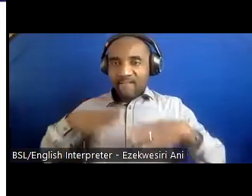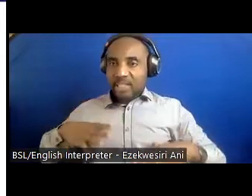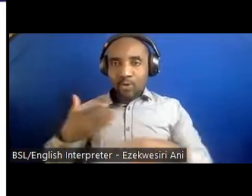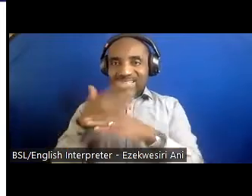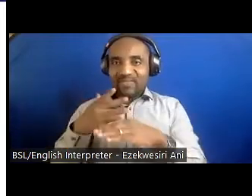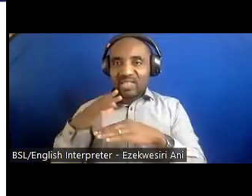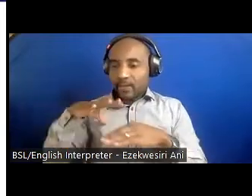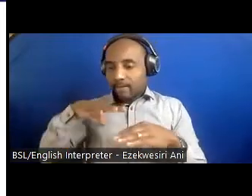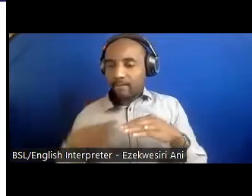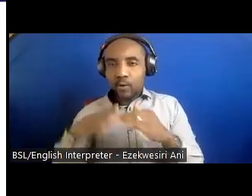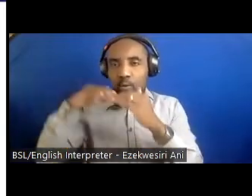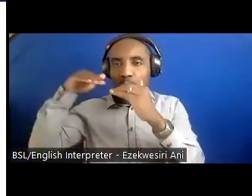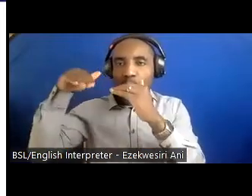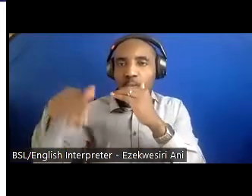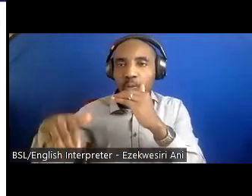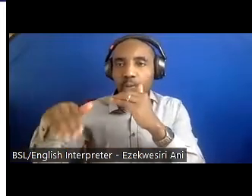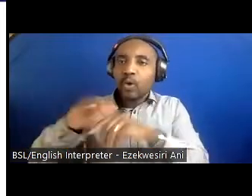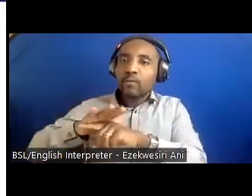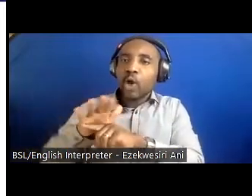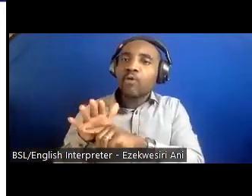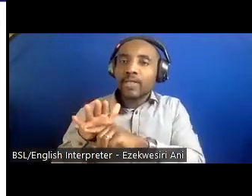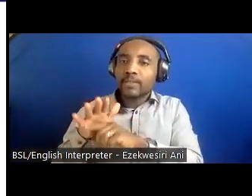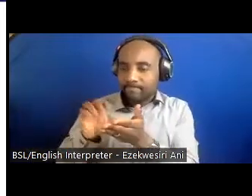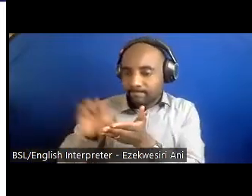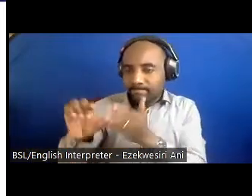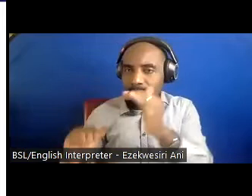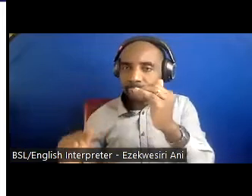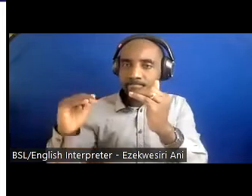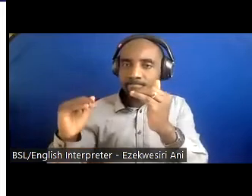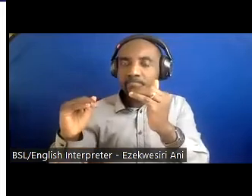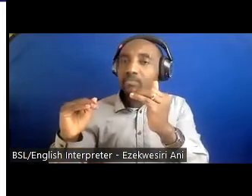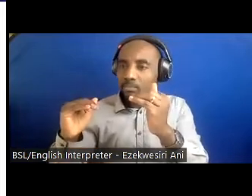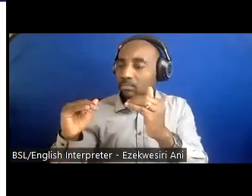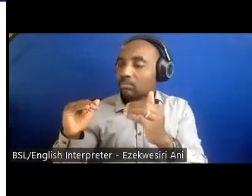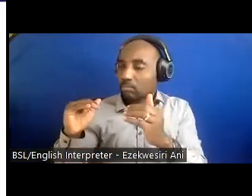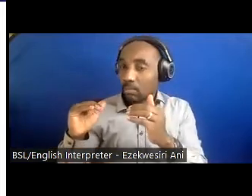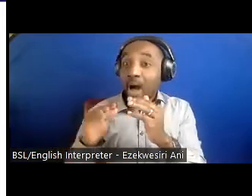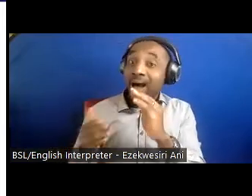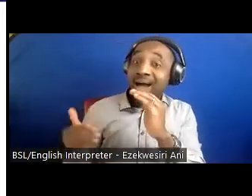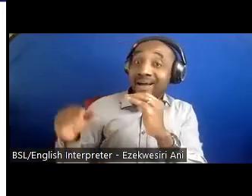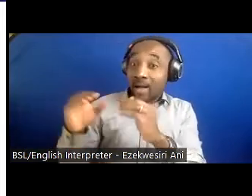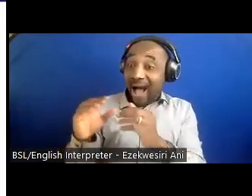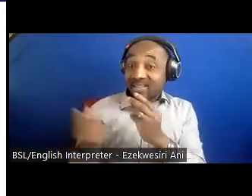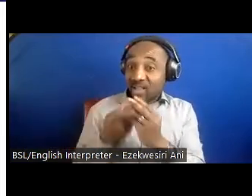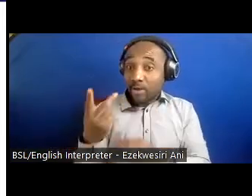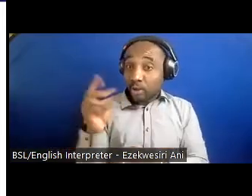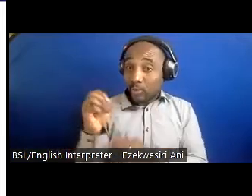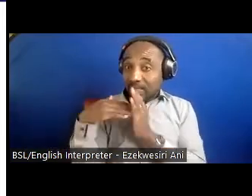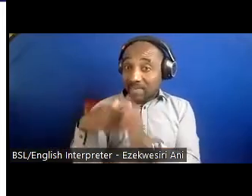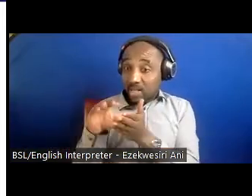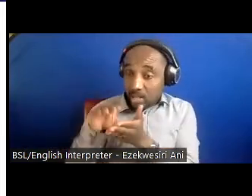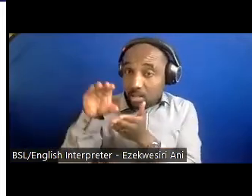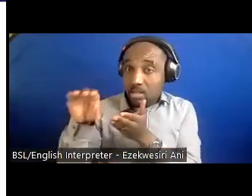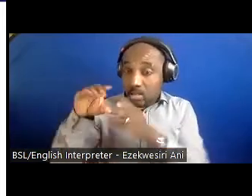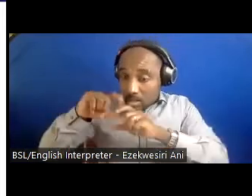impacted by the pandemic. And with the success of the fund, an additional £20 million has been allocated to carry the funding